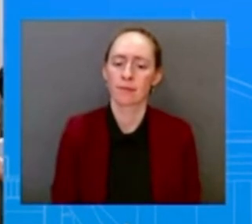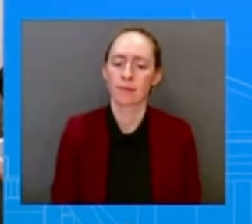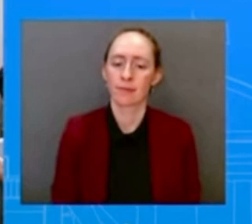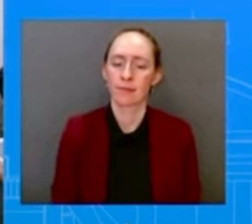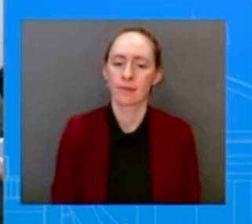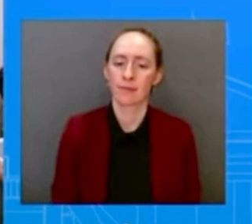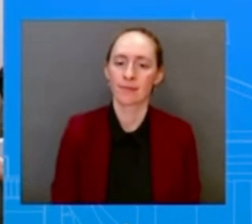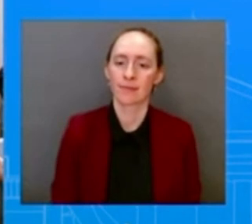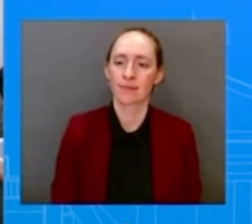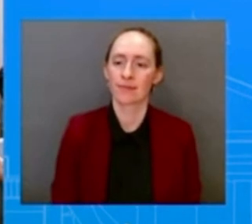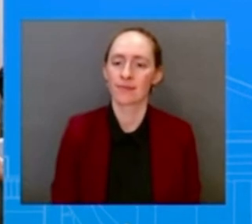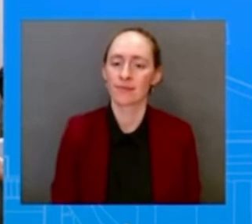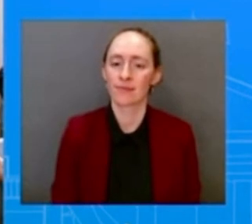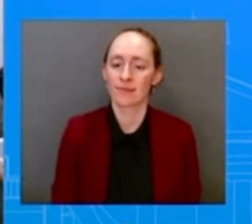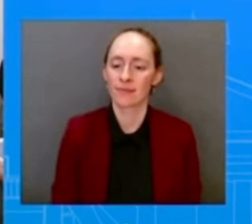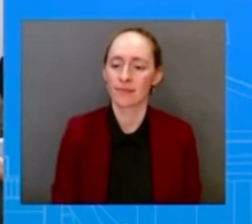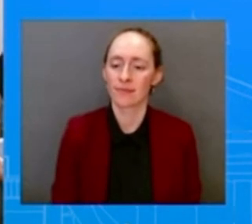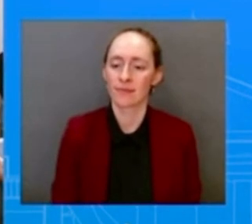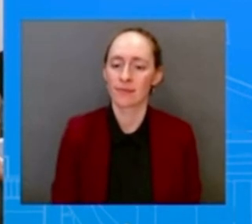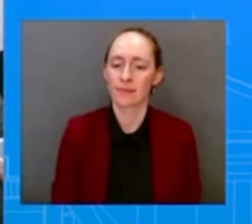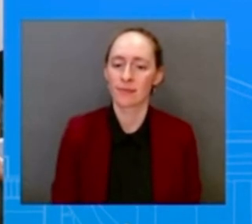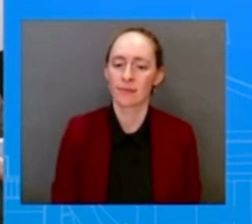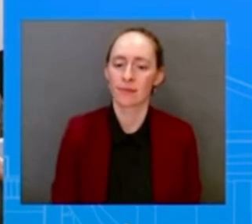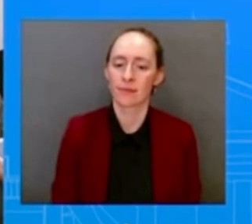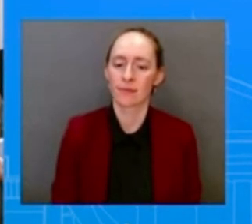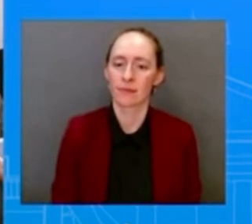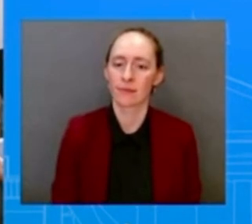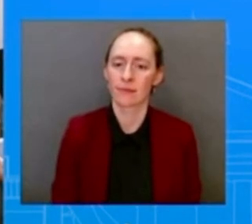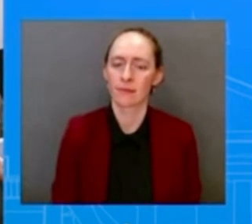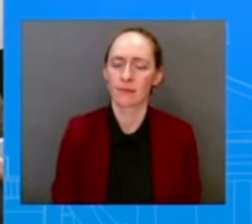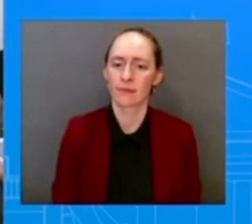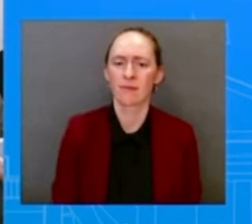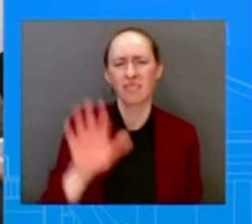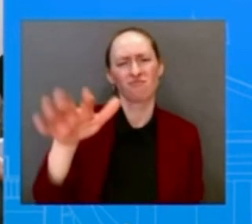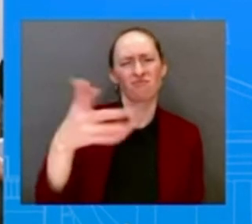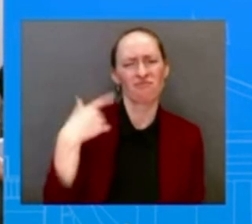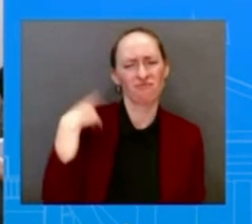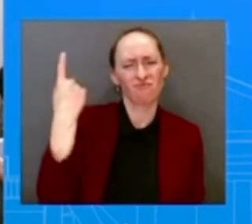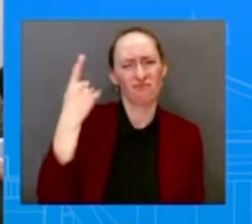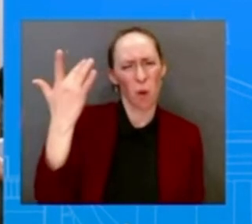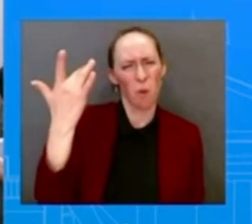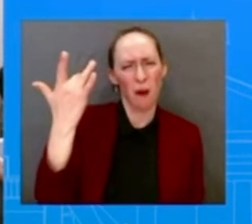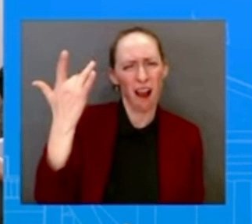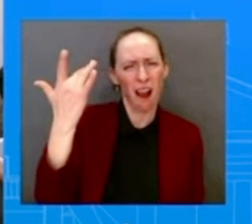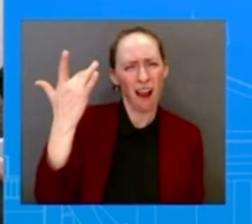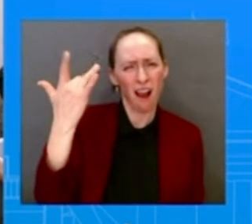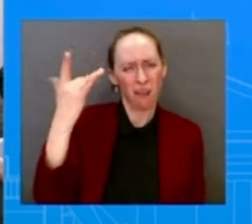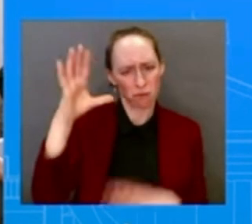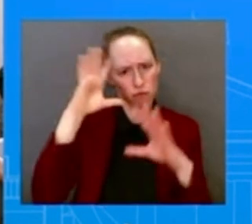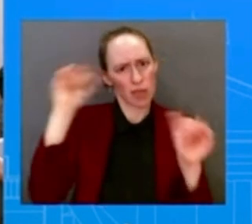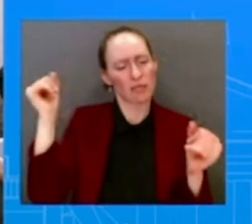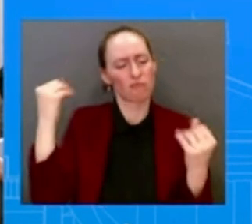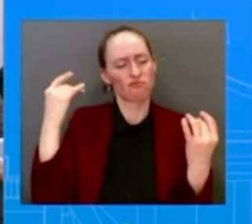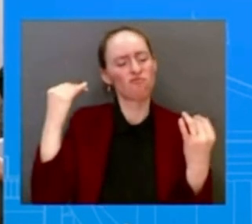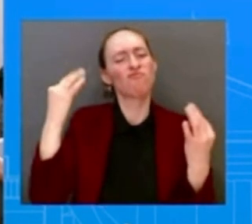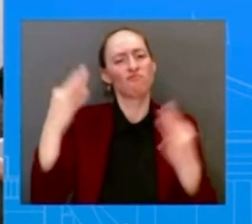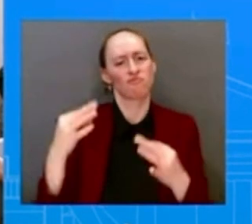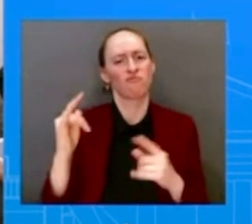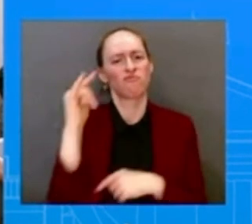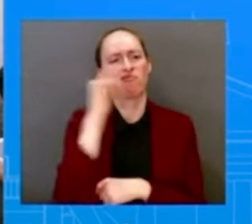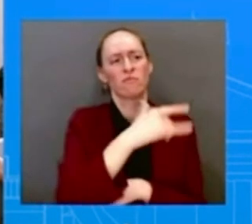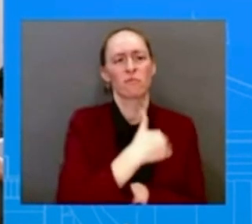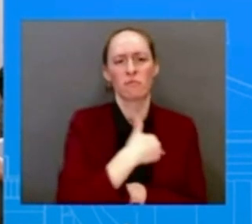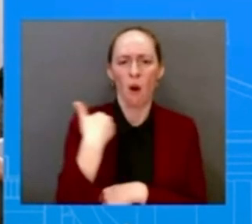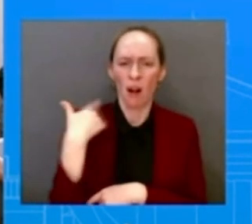Why the president decided to go to Poland? What message he wants to deliver? And is there